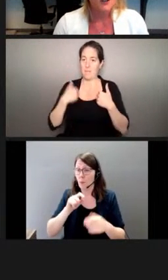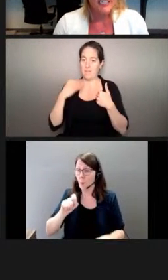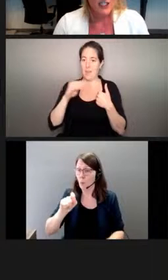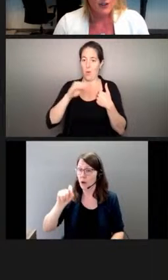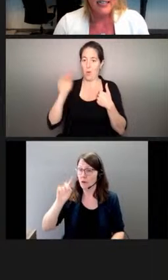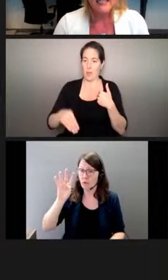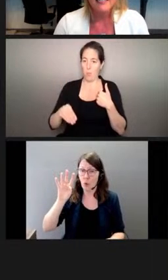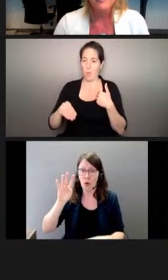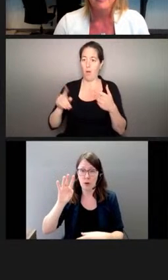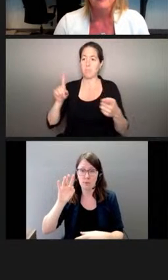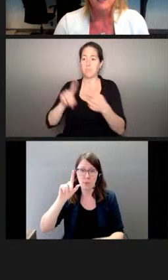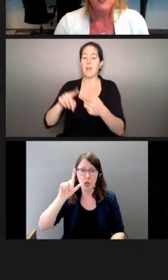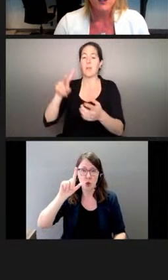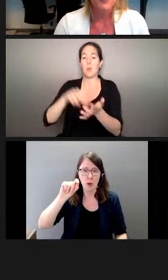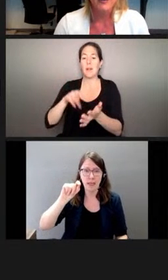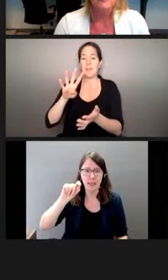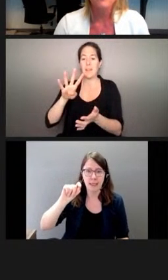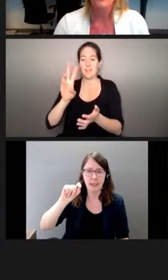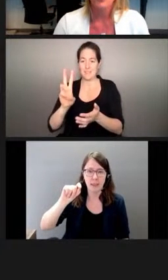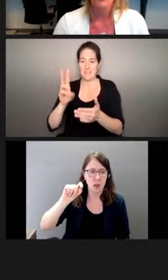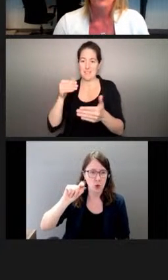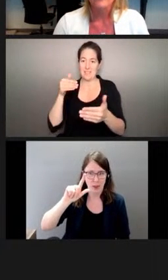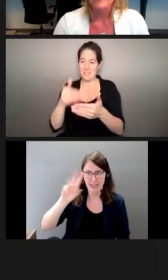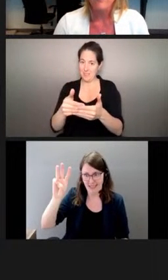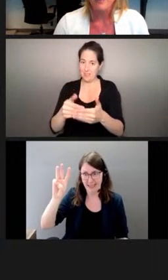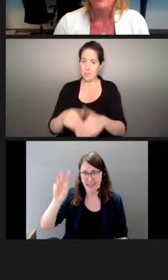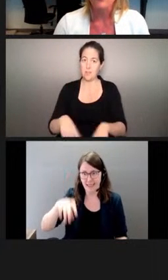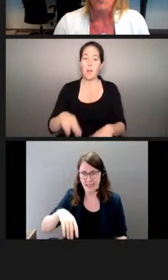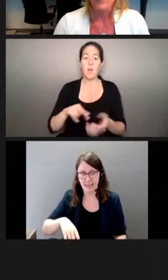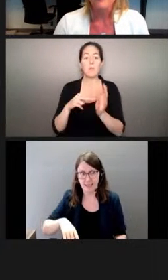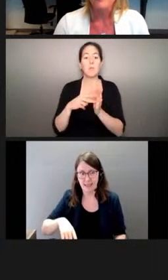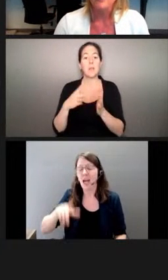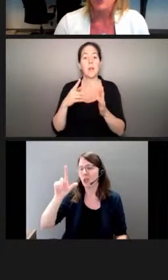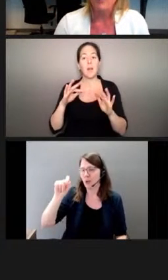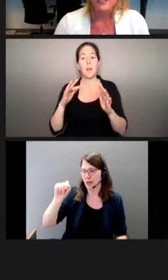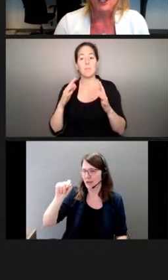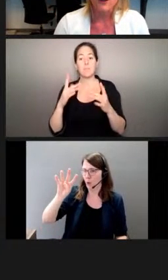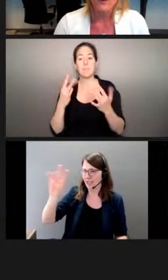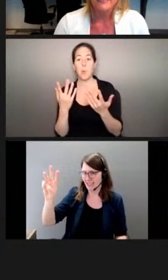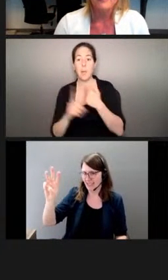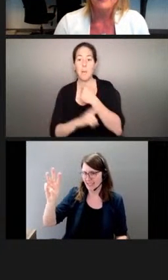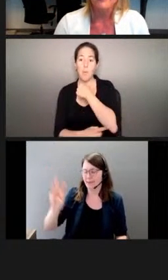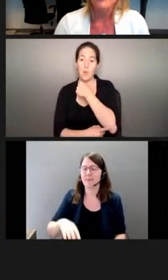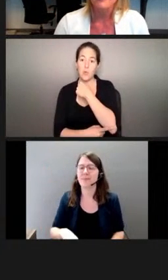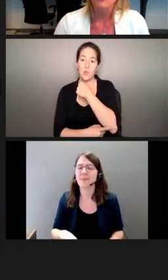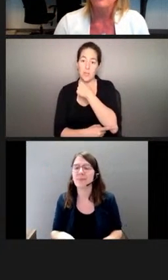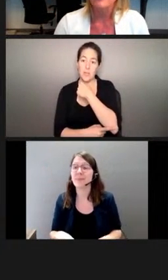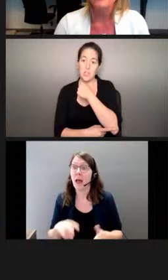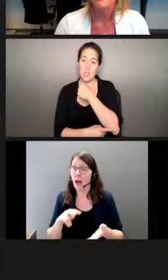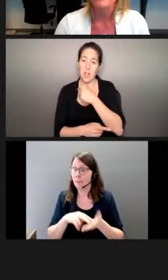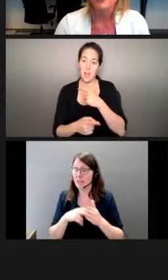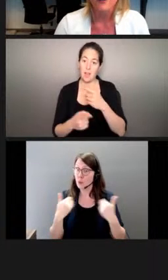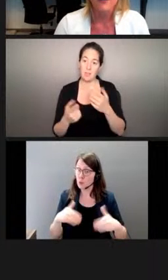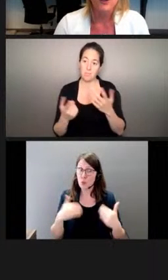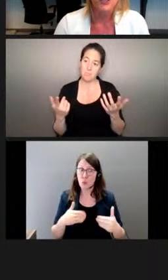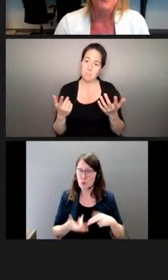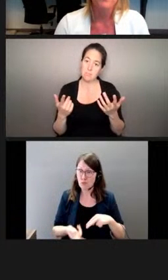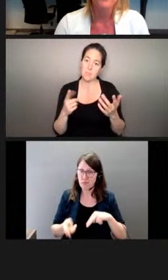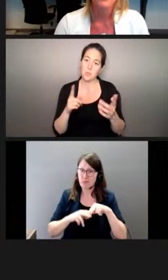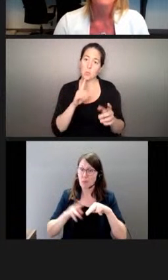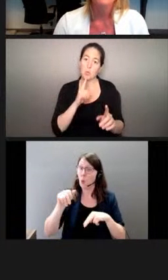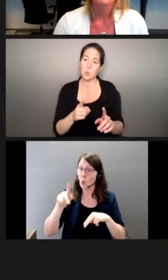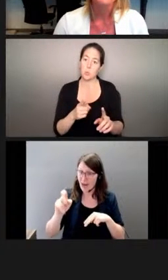waste generation rates and industry trends, will impact the quantity and composition of waste that the city will need to manage in the